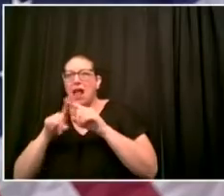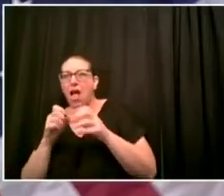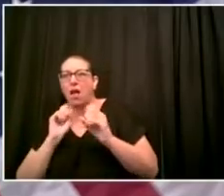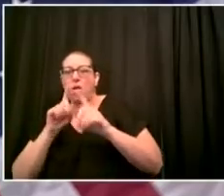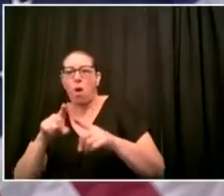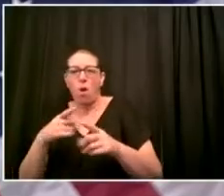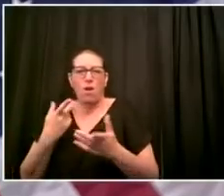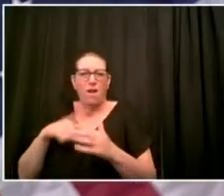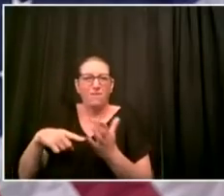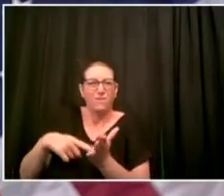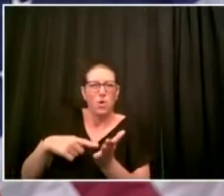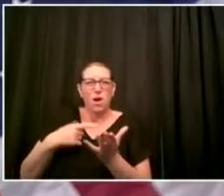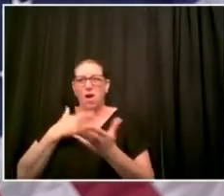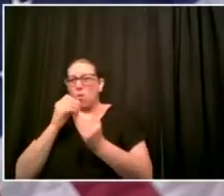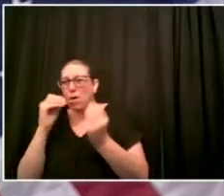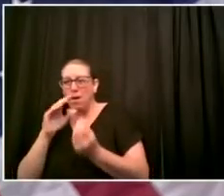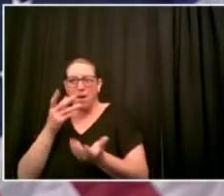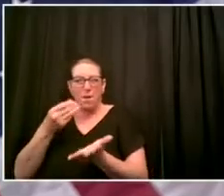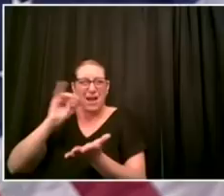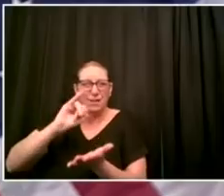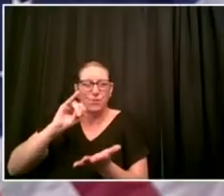people, the numbers of people we think